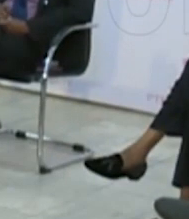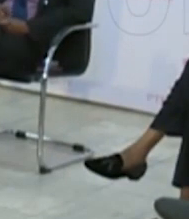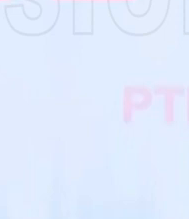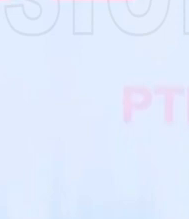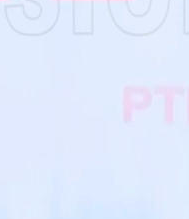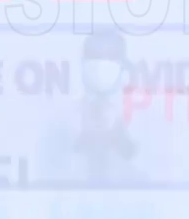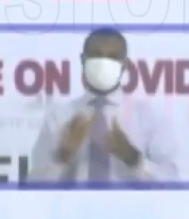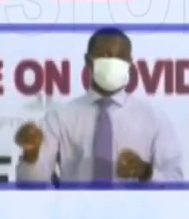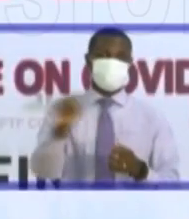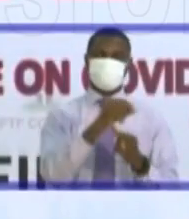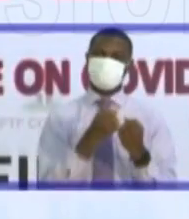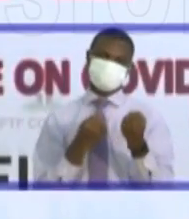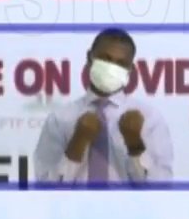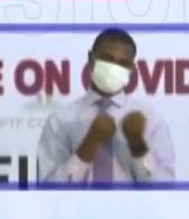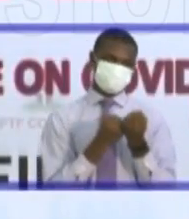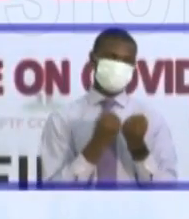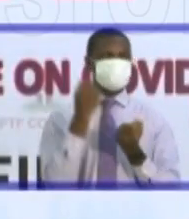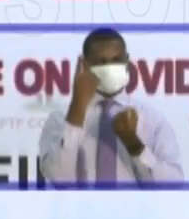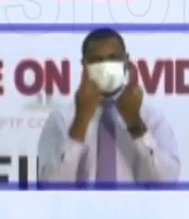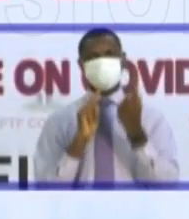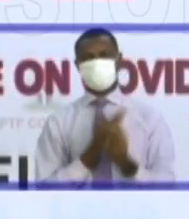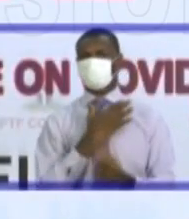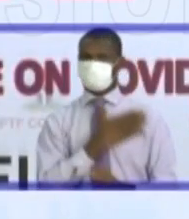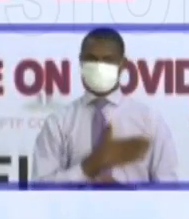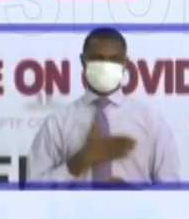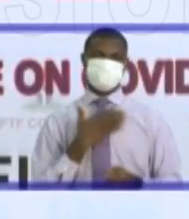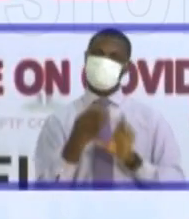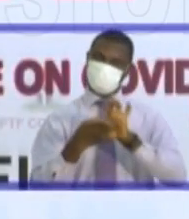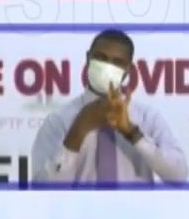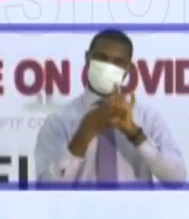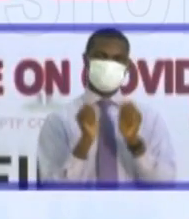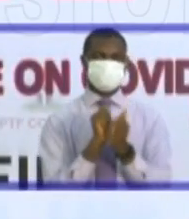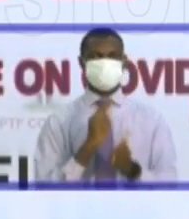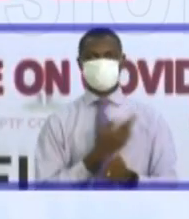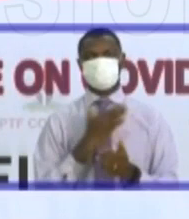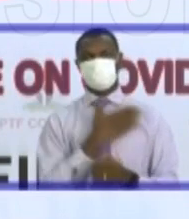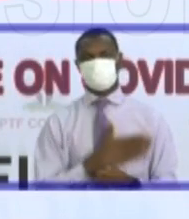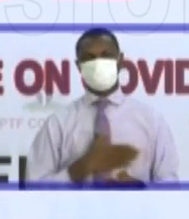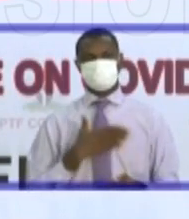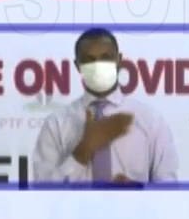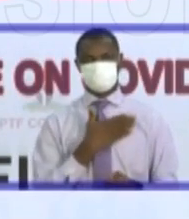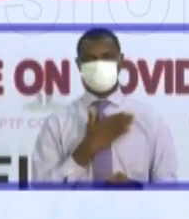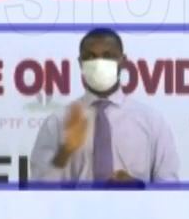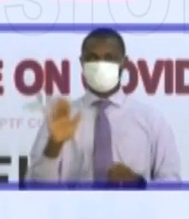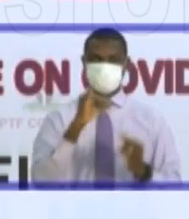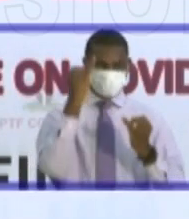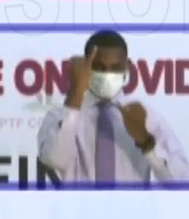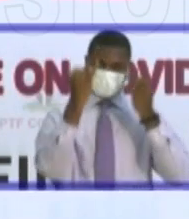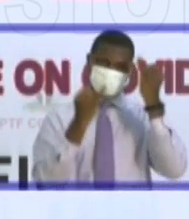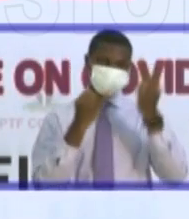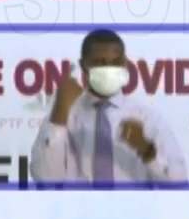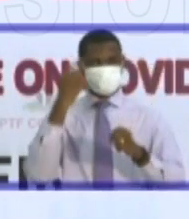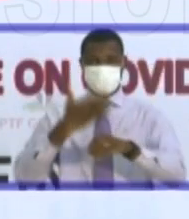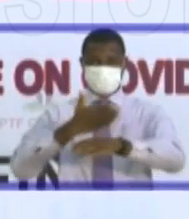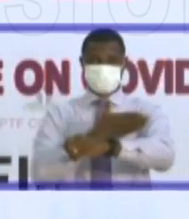support, understanding, and cooperation. Your constructive ideas for